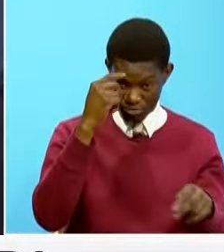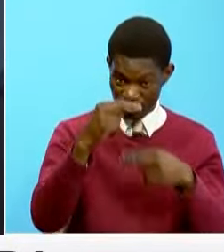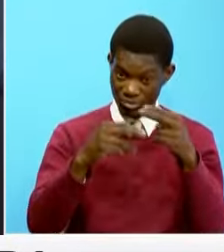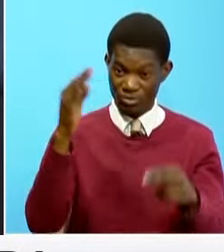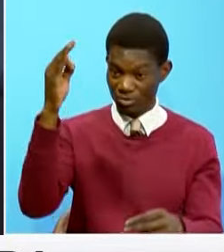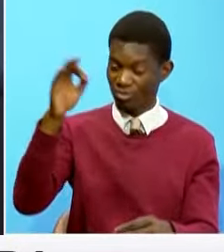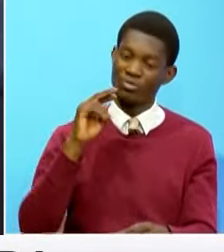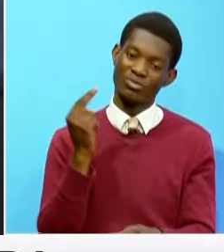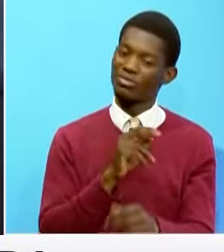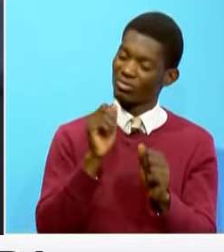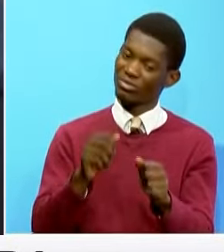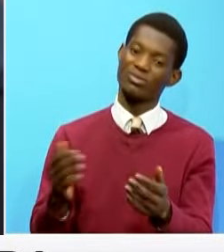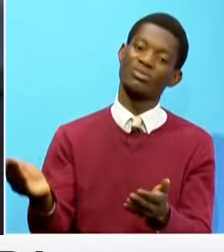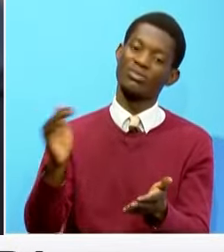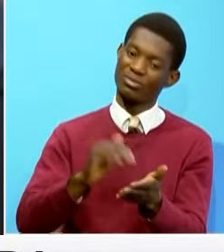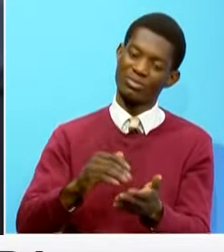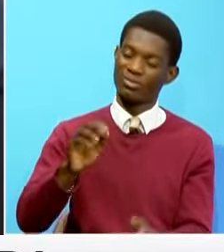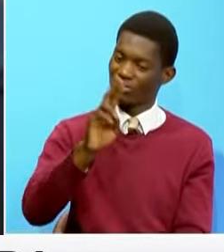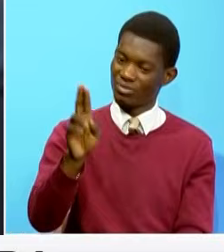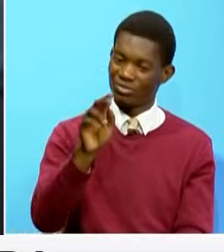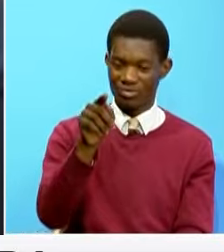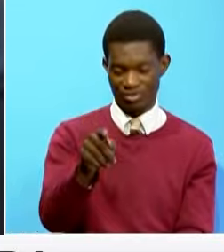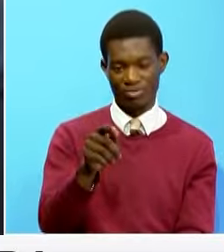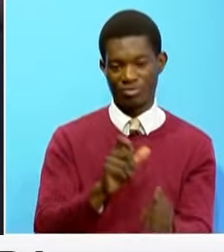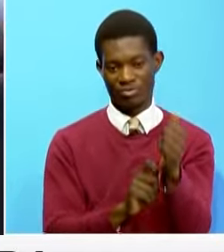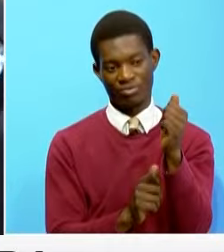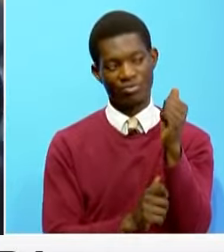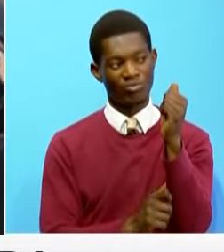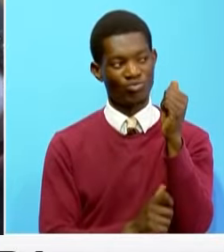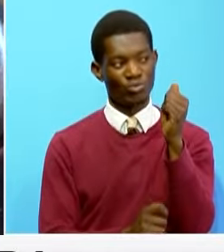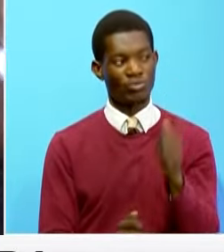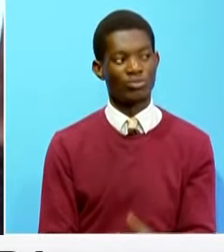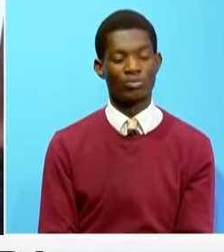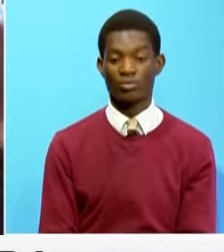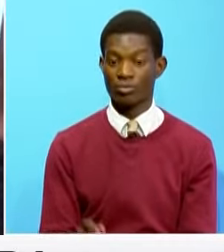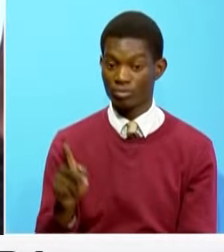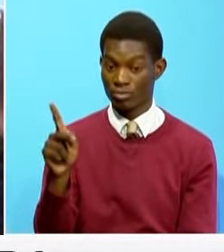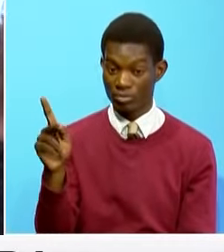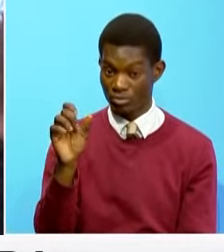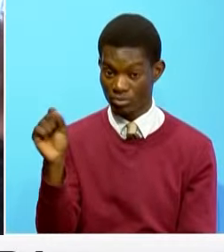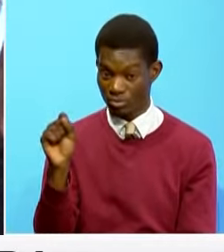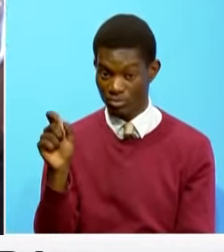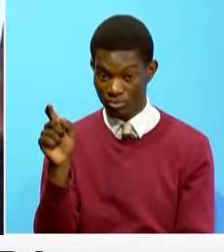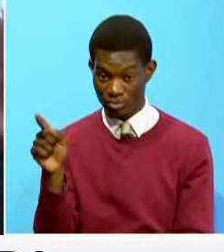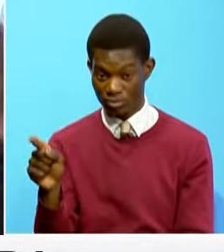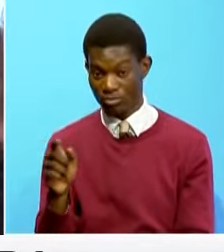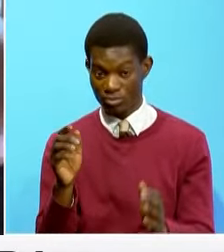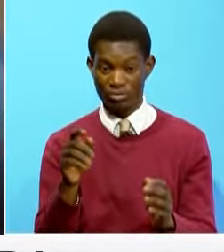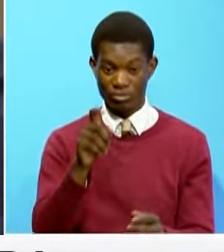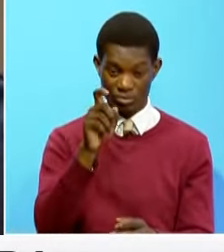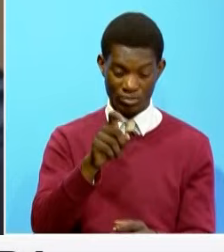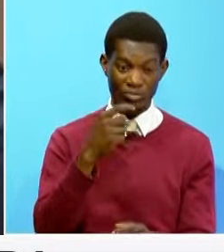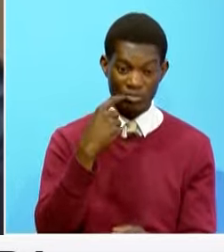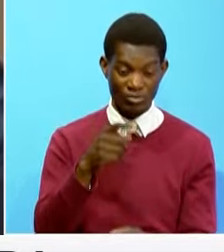Earlier, Northern Province Permanent Secretary Bernard Mpundu emphasized the need for security wings to be on high alert and